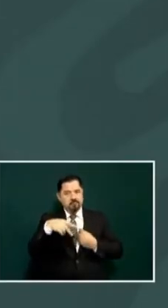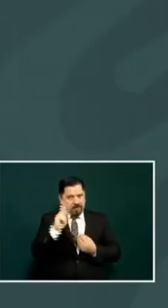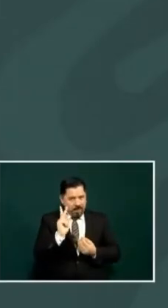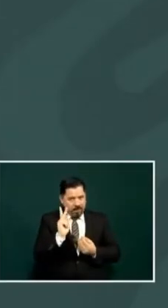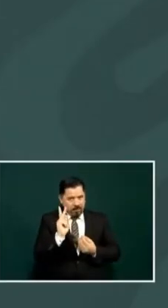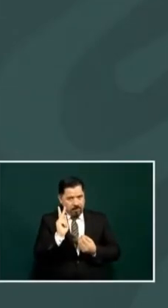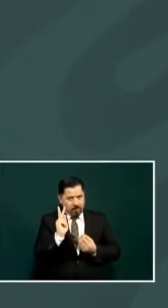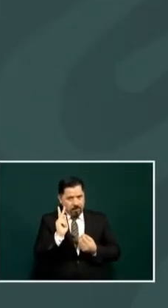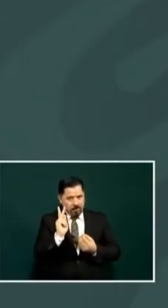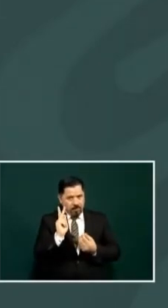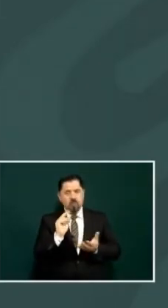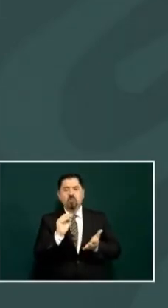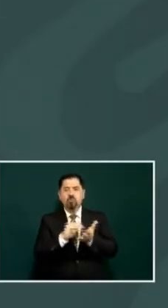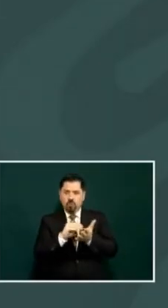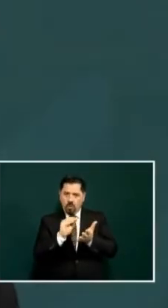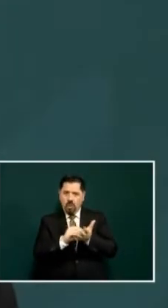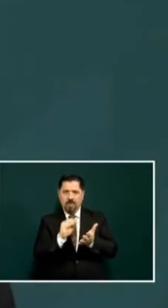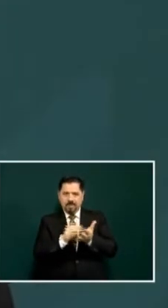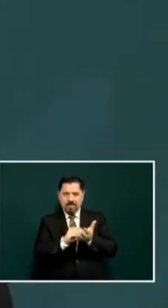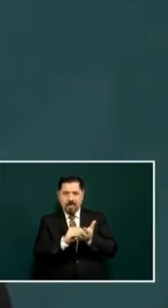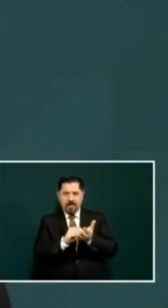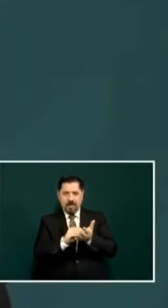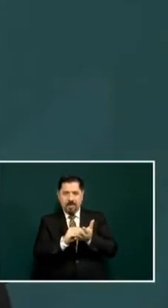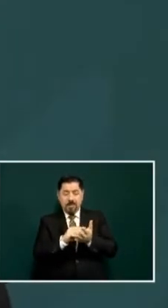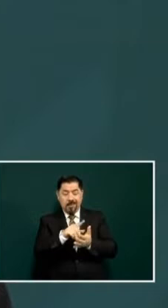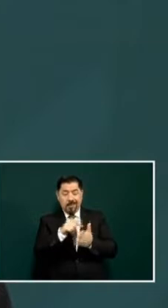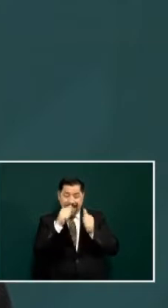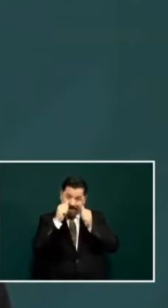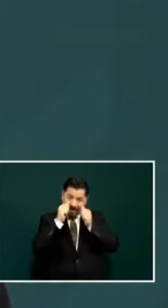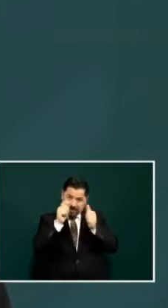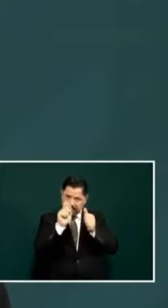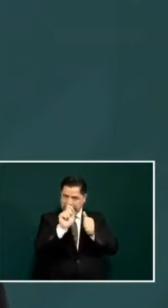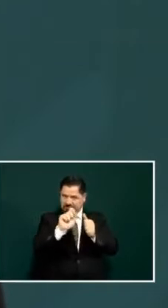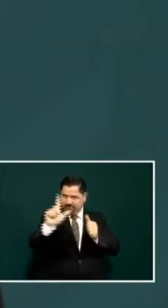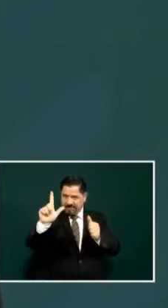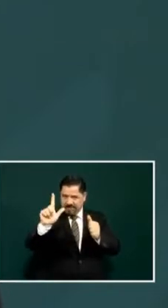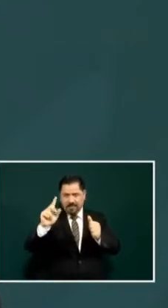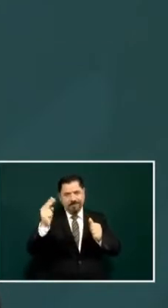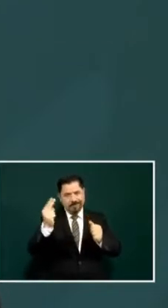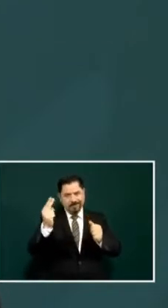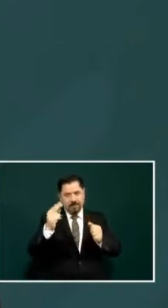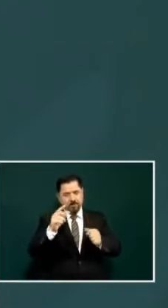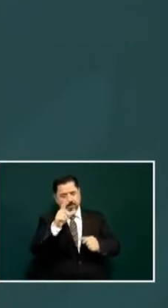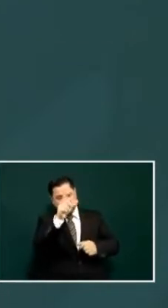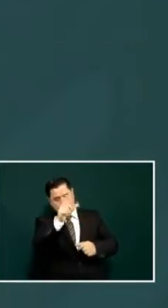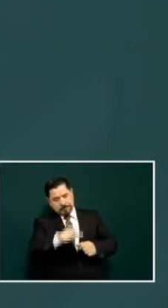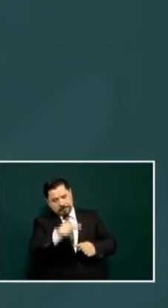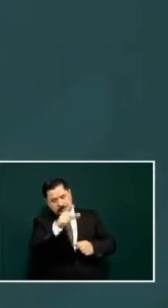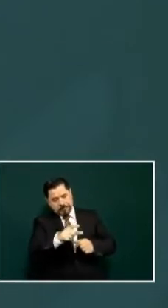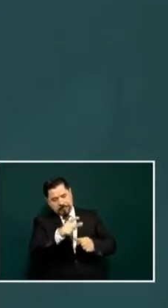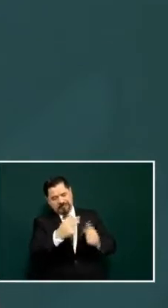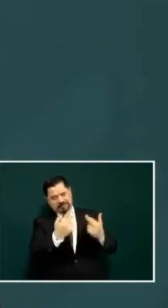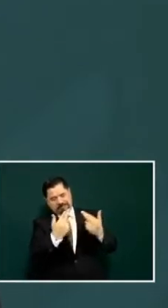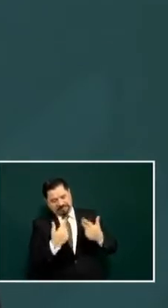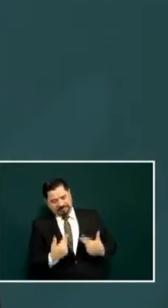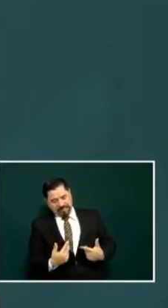a special attention that were affected